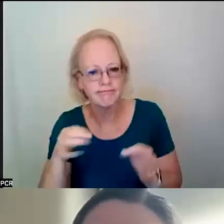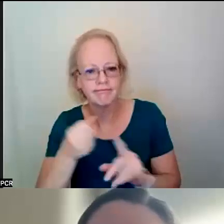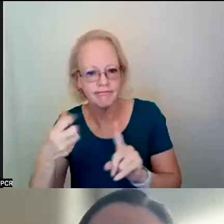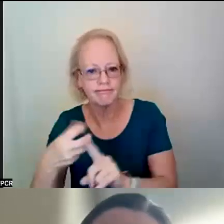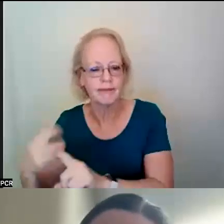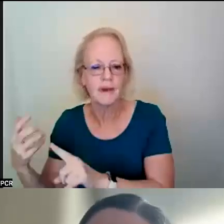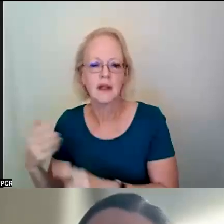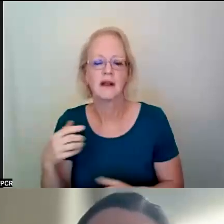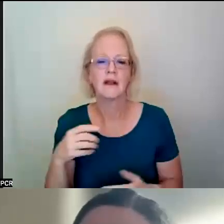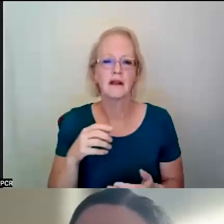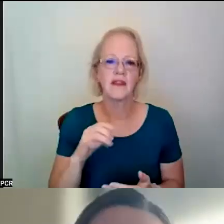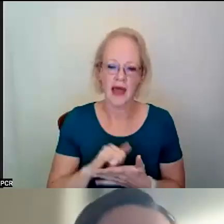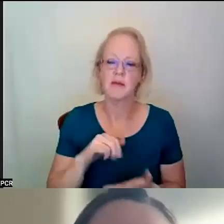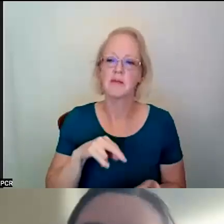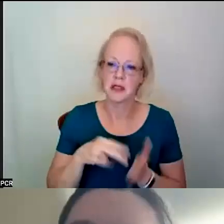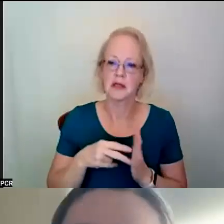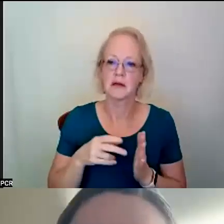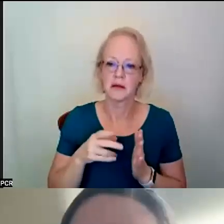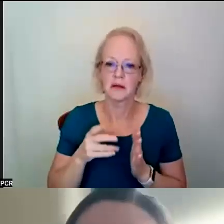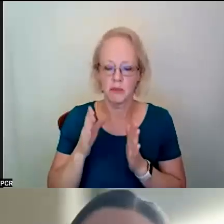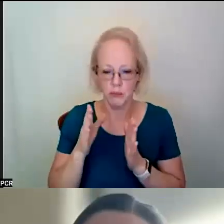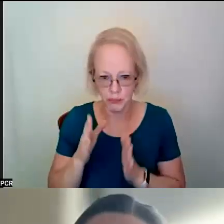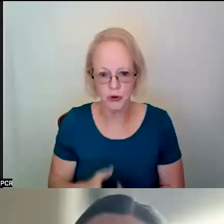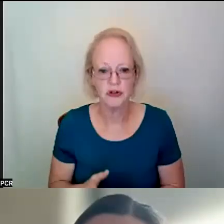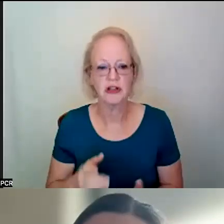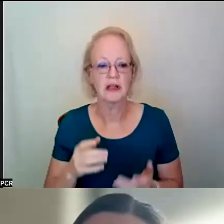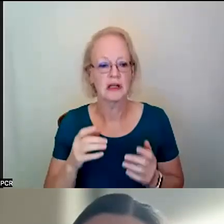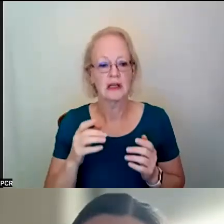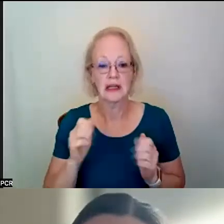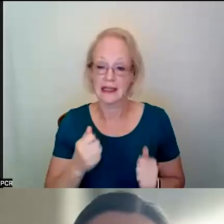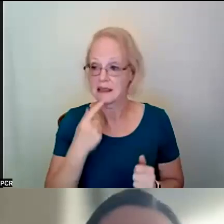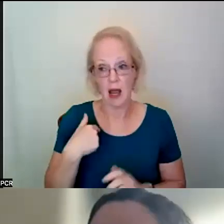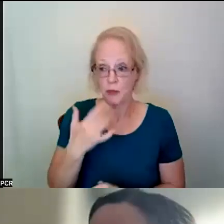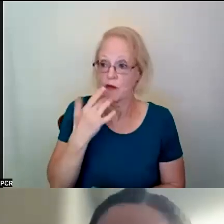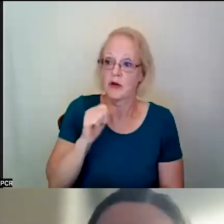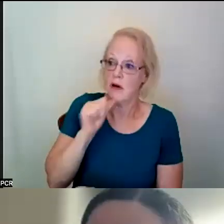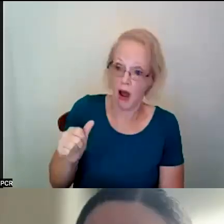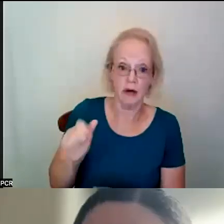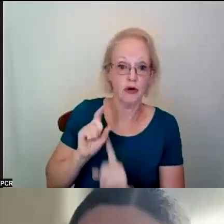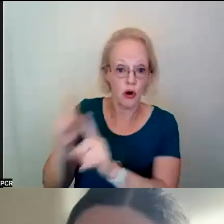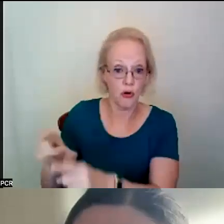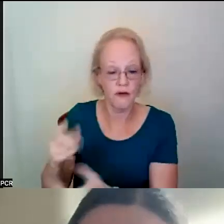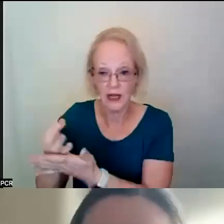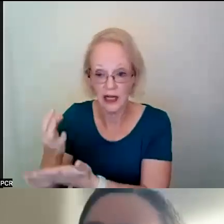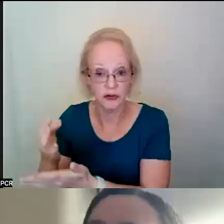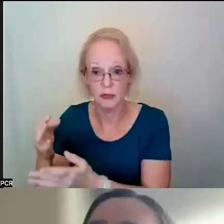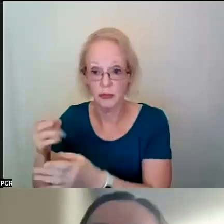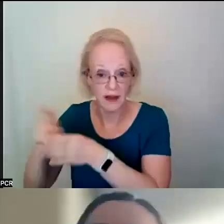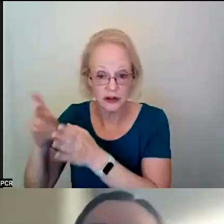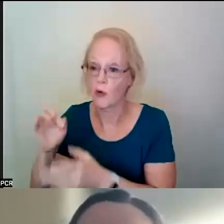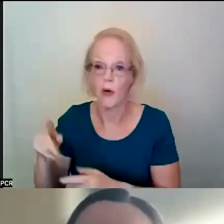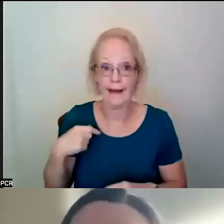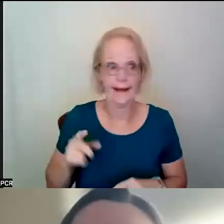extent that a person does not prefer to use a financial professional or does not have access to one,